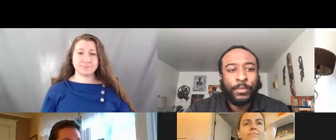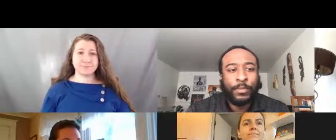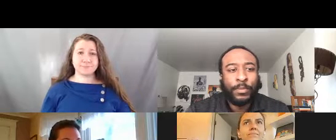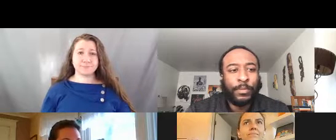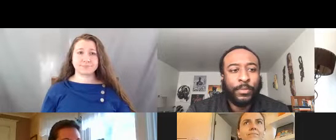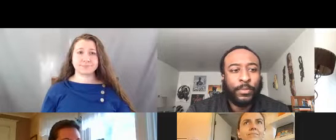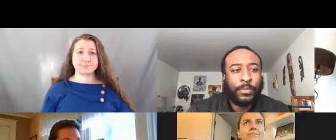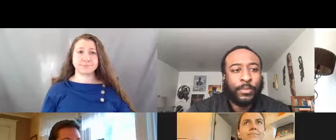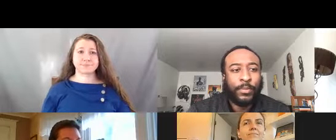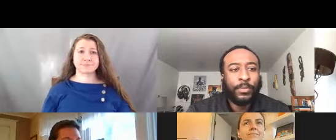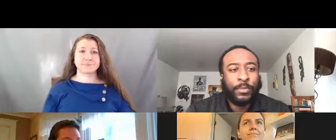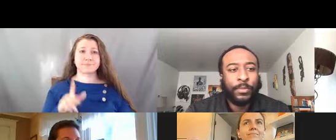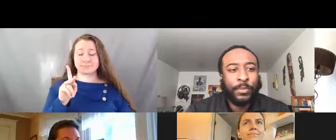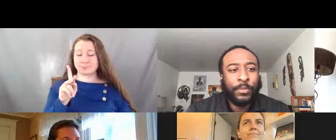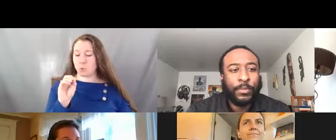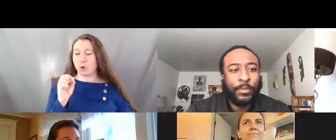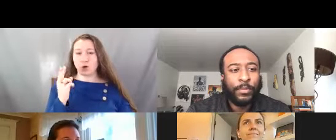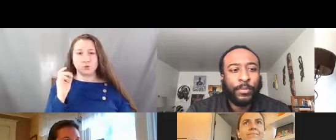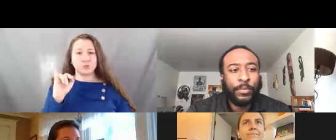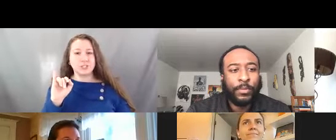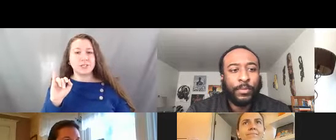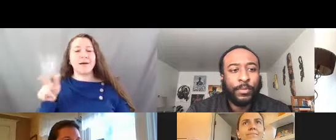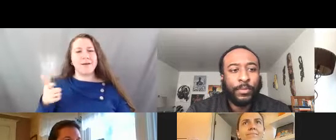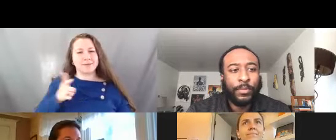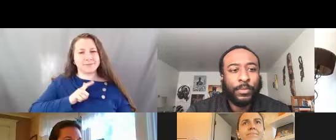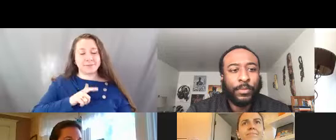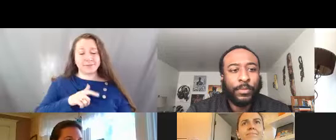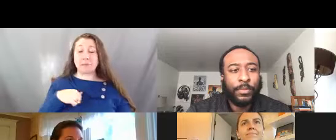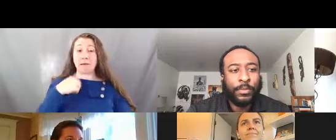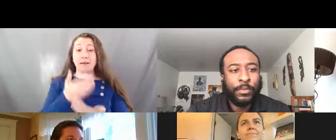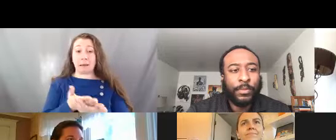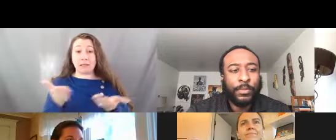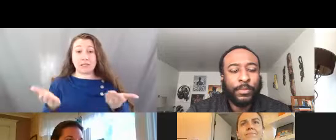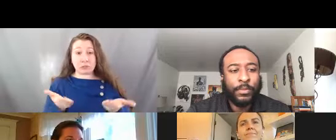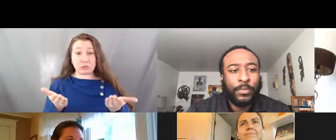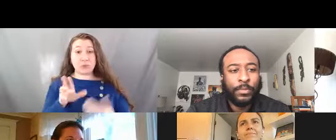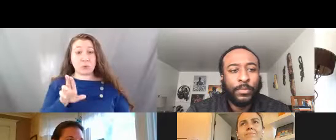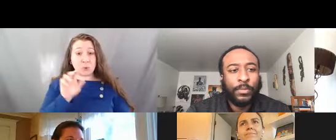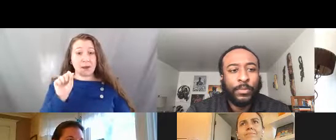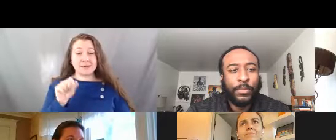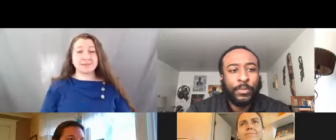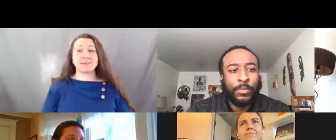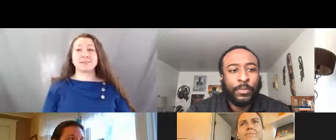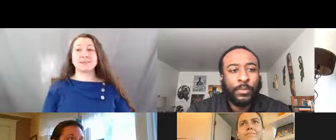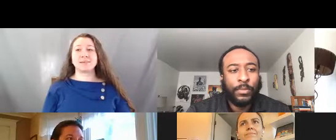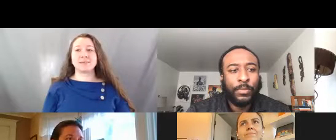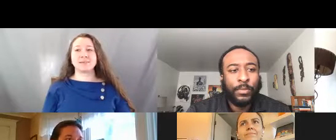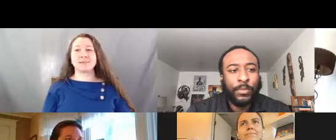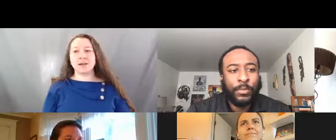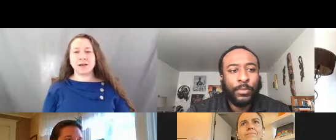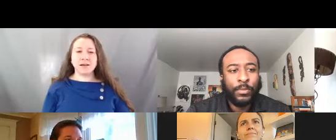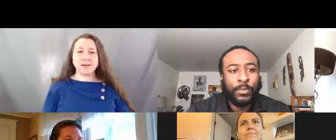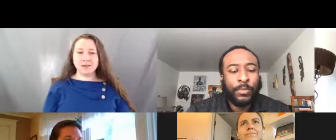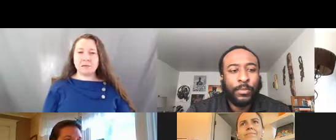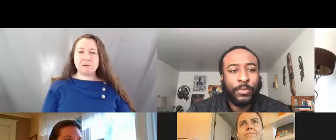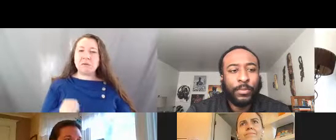Yeah, I can go next. So when I initially came here, it was I there was a little bit of culture